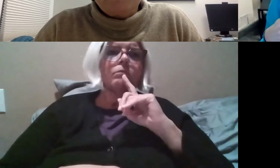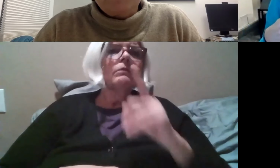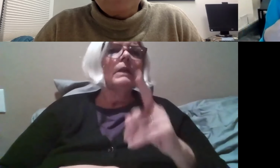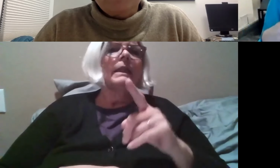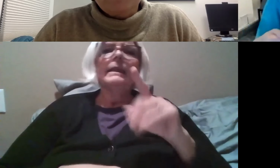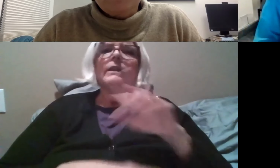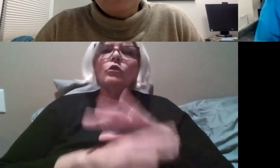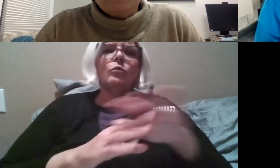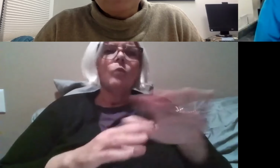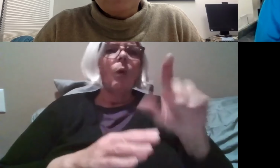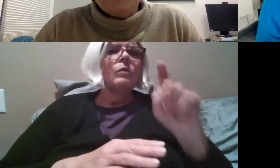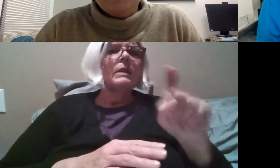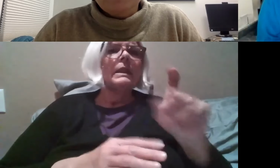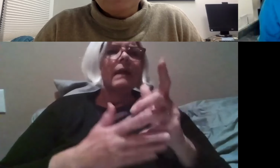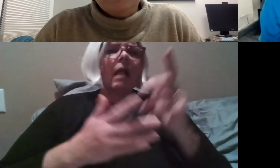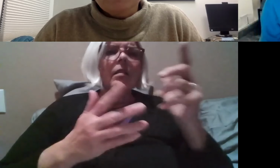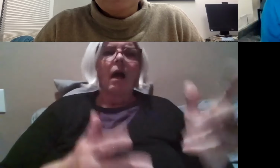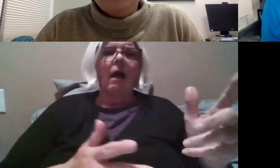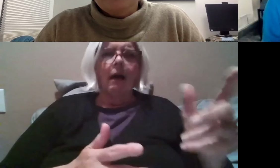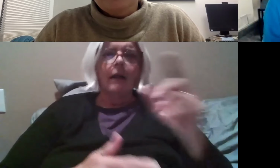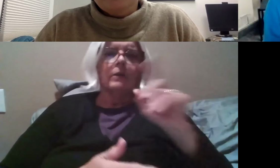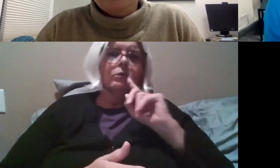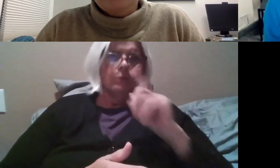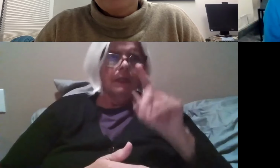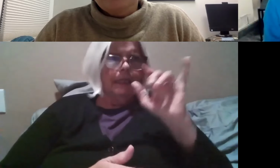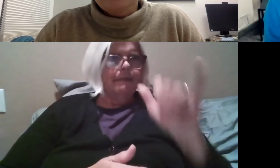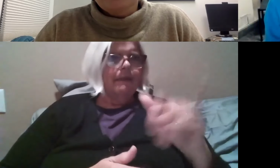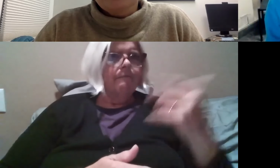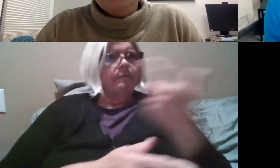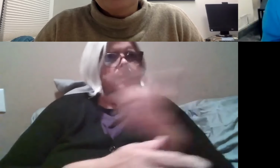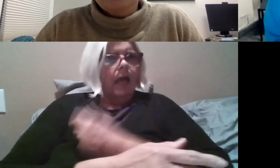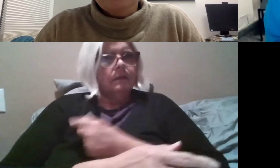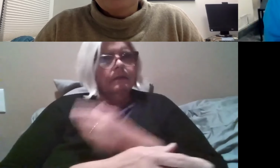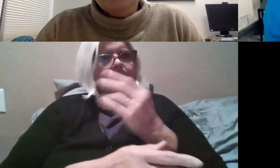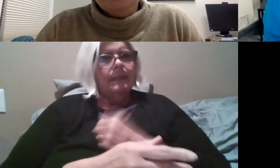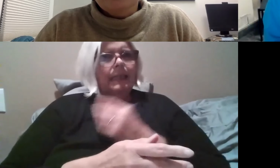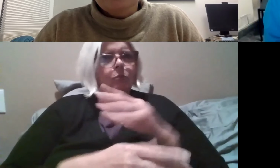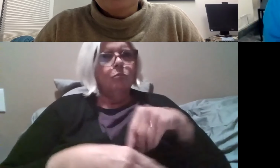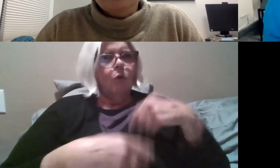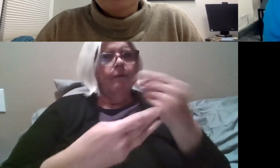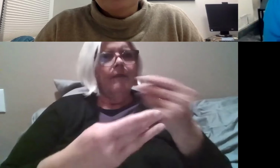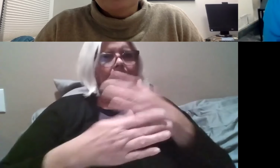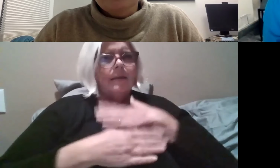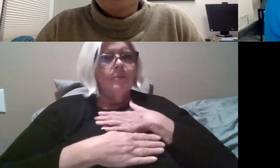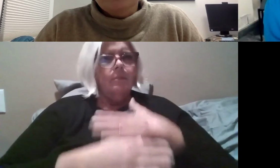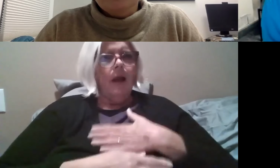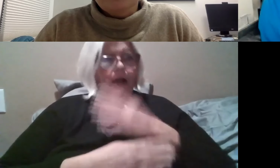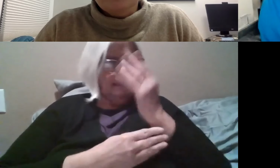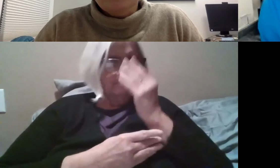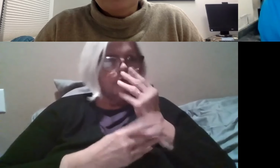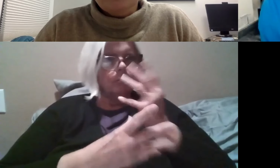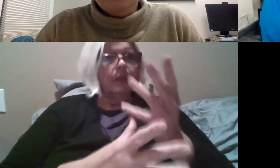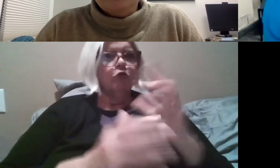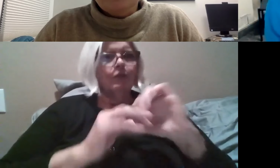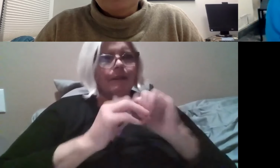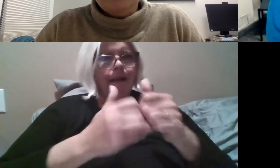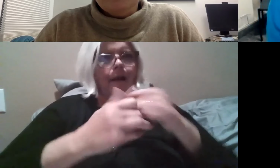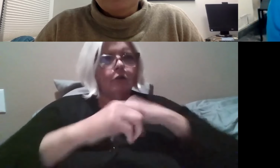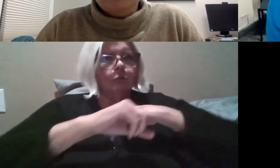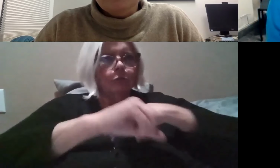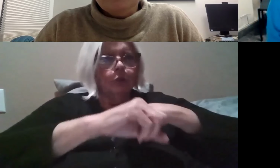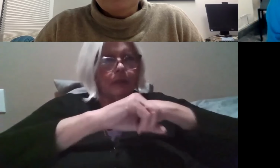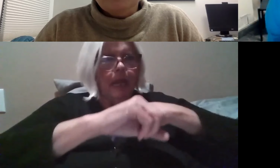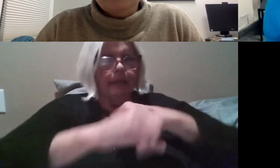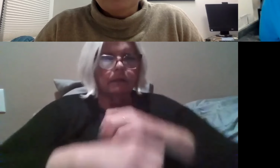system some information. So again, it's based on the age. Even if you have a small